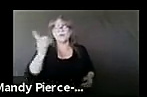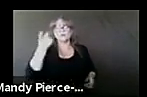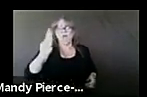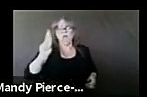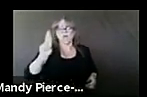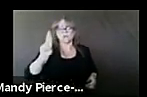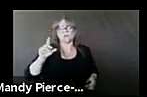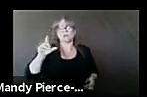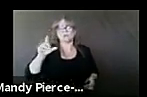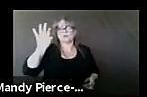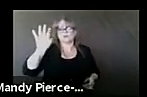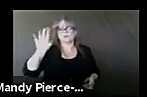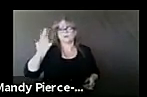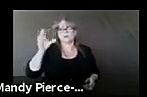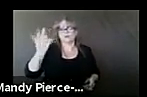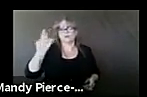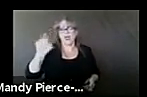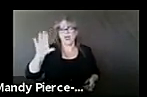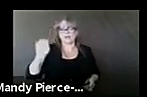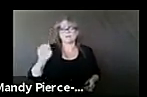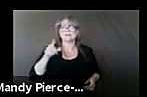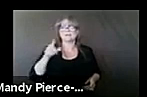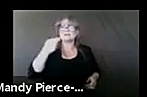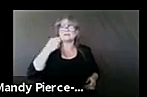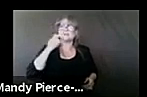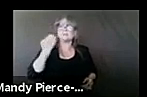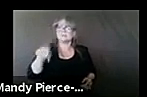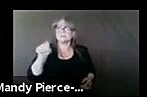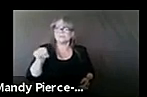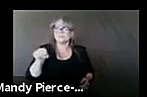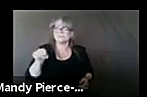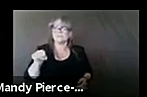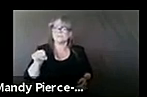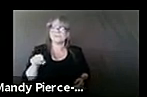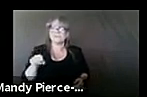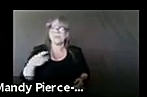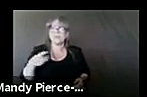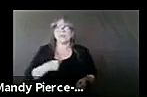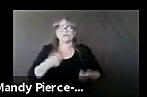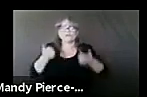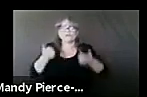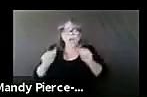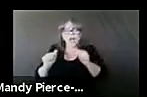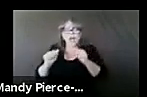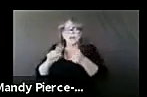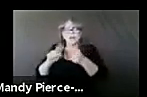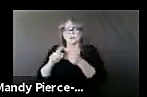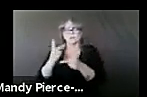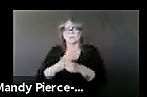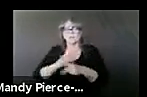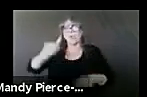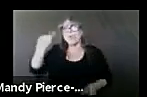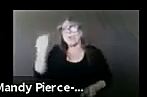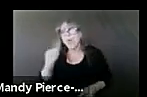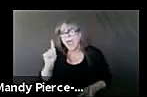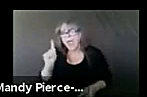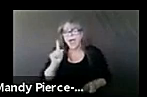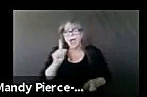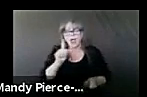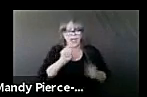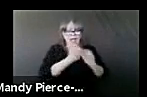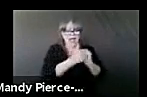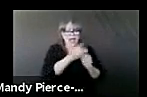both do the contact tracing and quarantine, isolation, identification to work up the